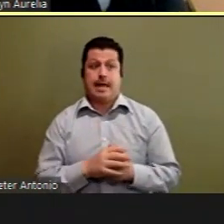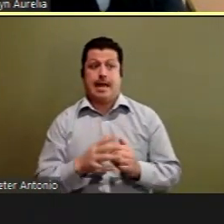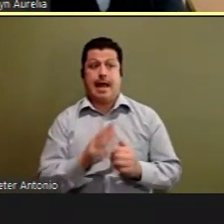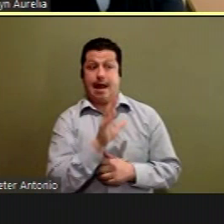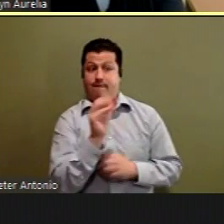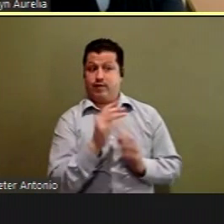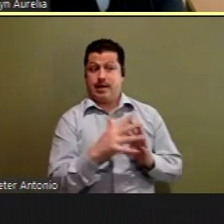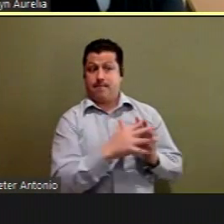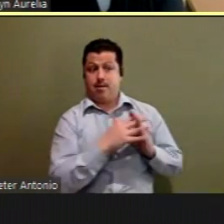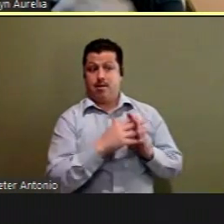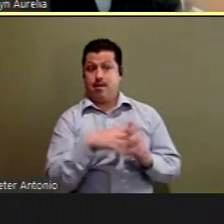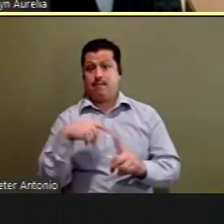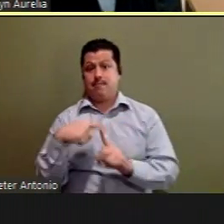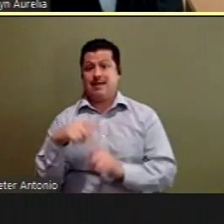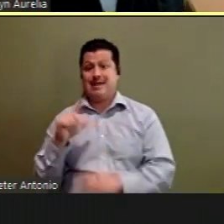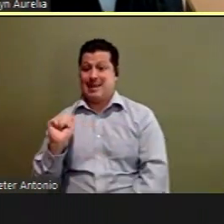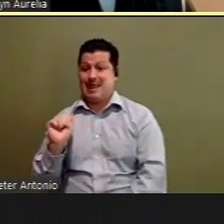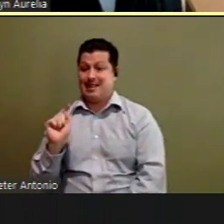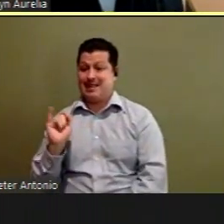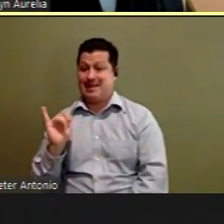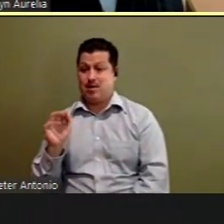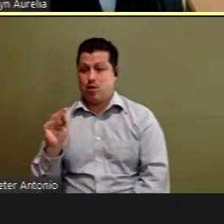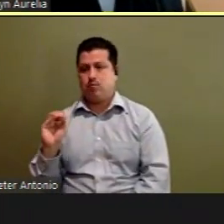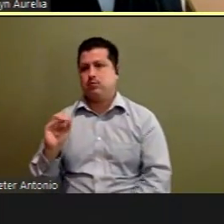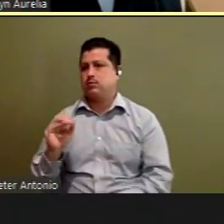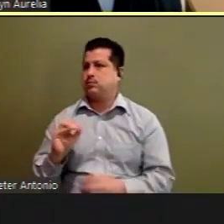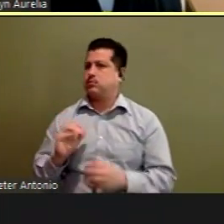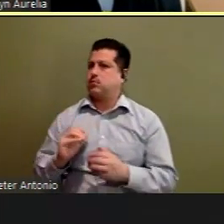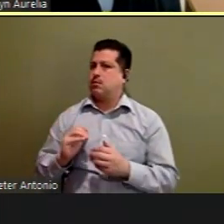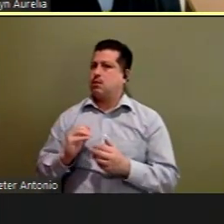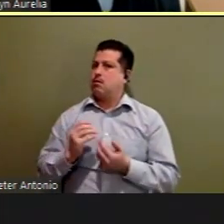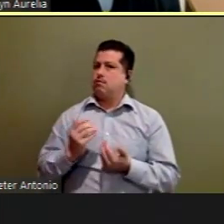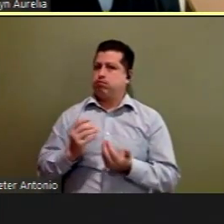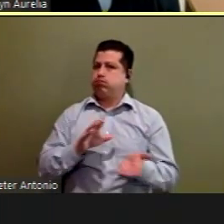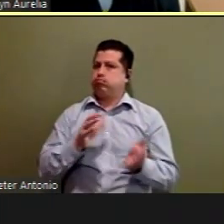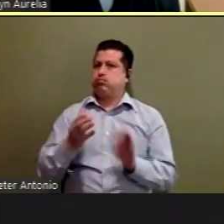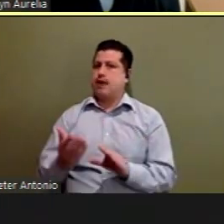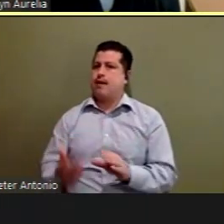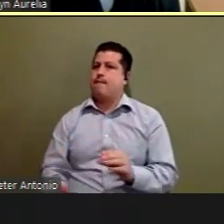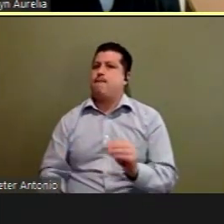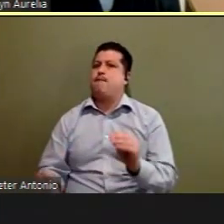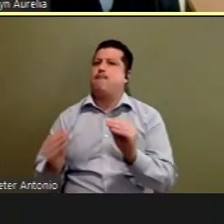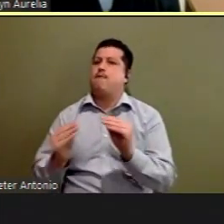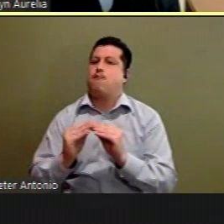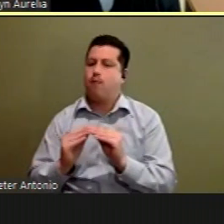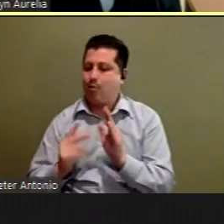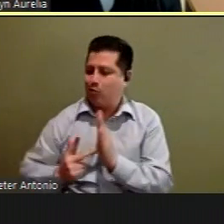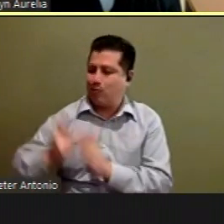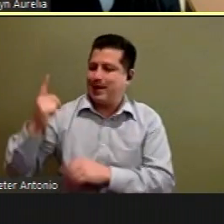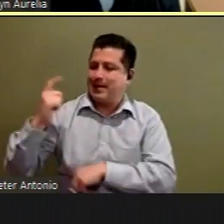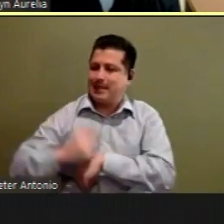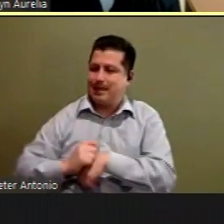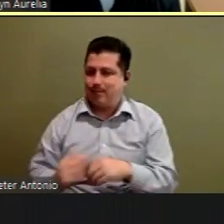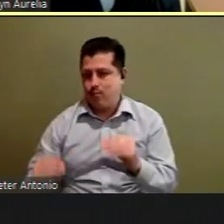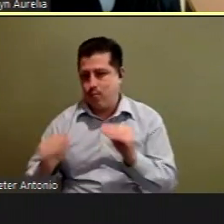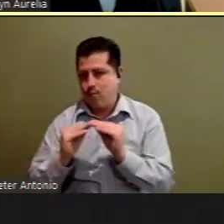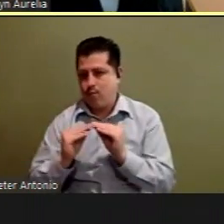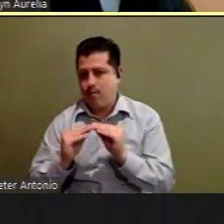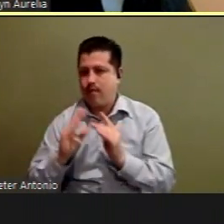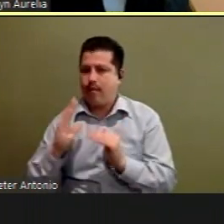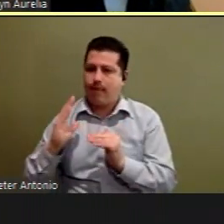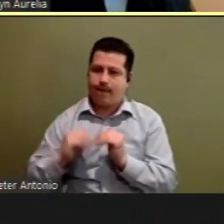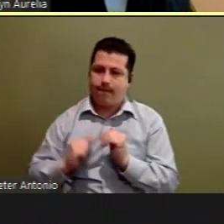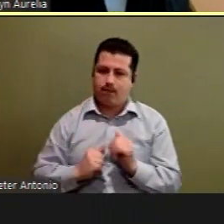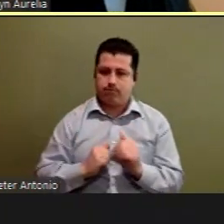people have 3 times the death rate of their white cohorts for when they contract COVID-19. So yes,